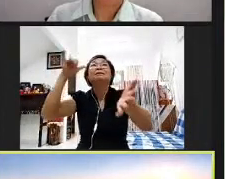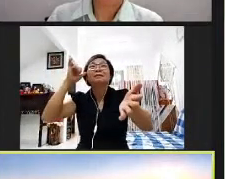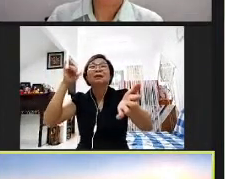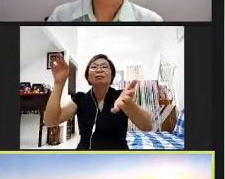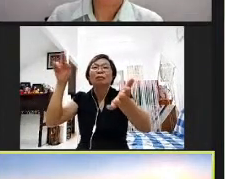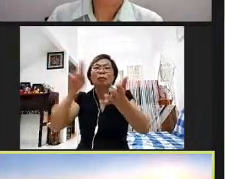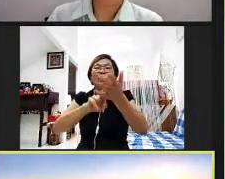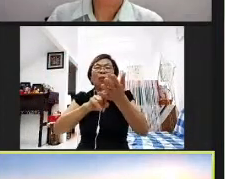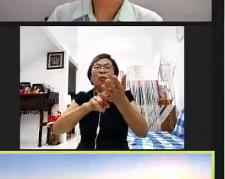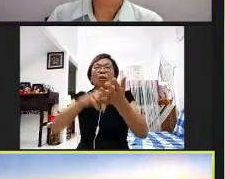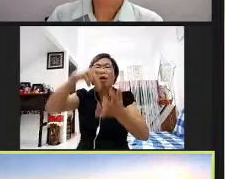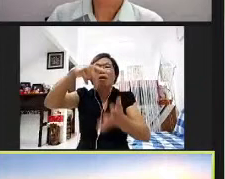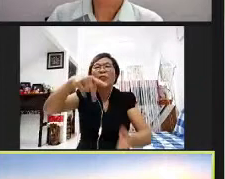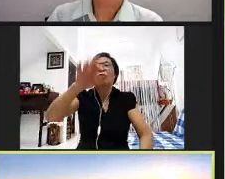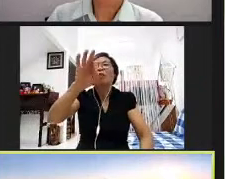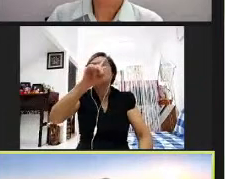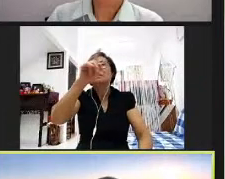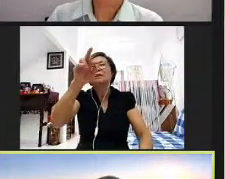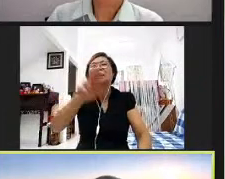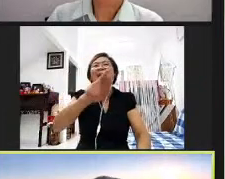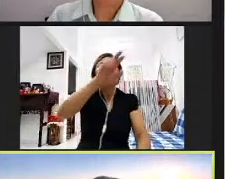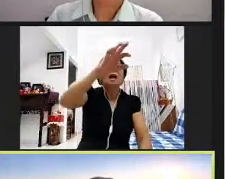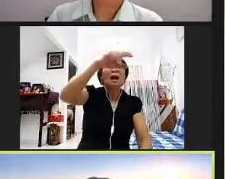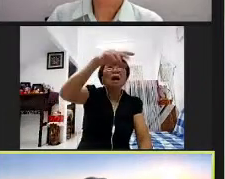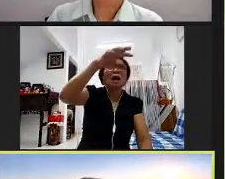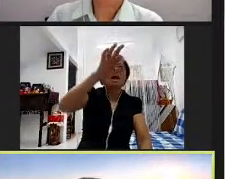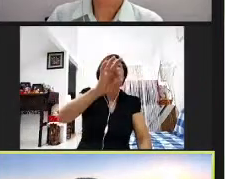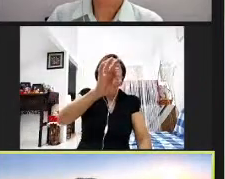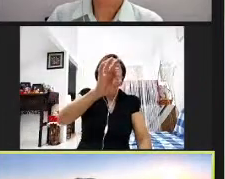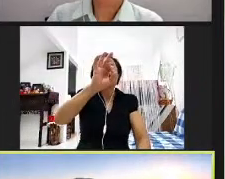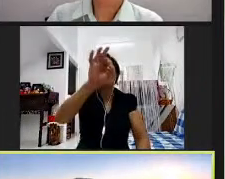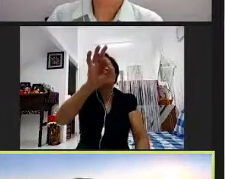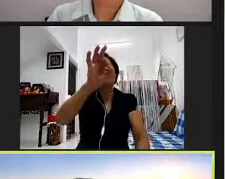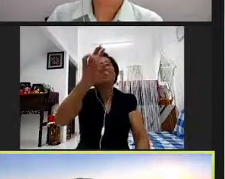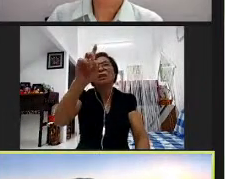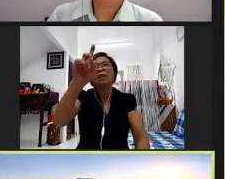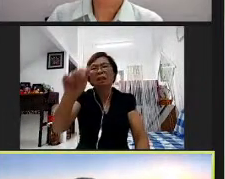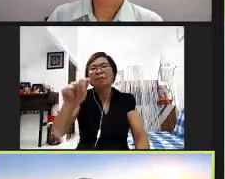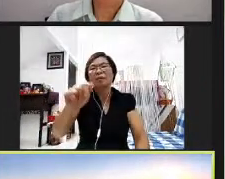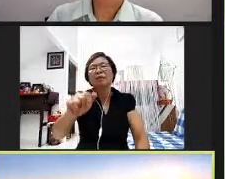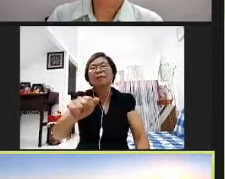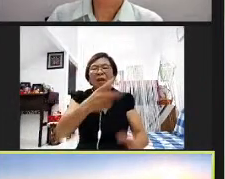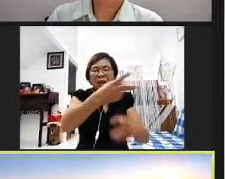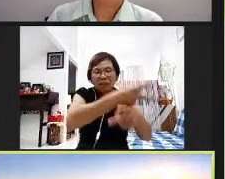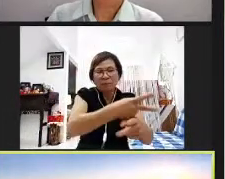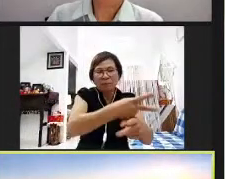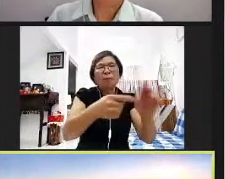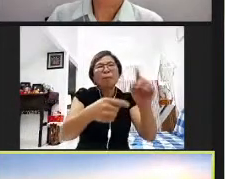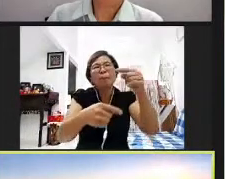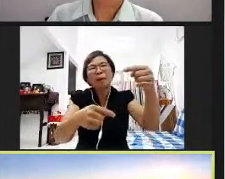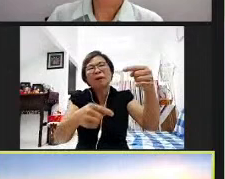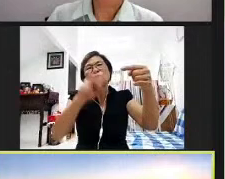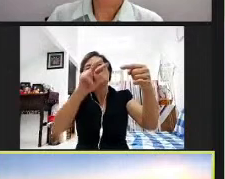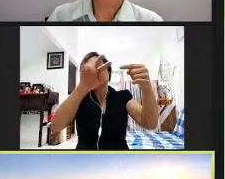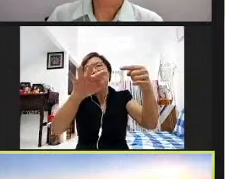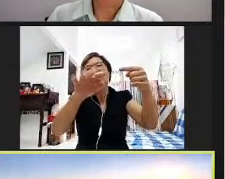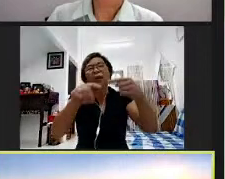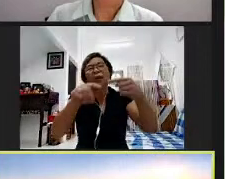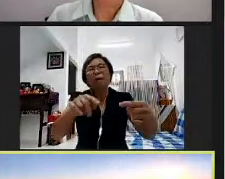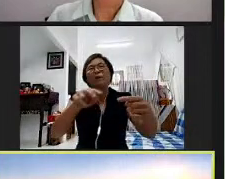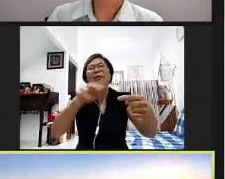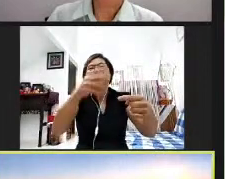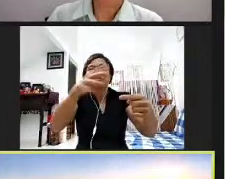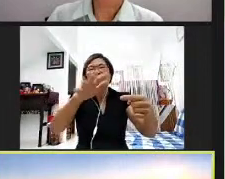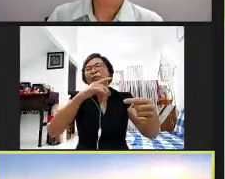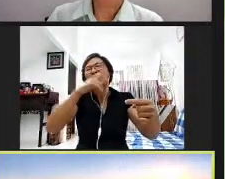the FDA has approved the storage in between minus 25 to minus 15. So you no need minus